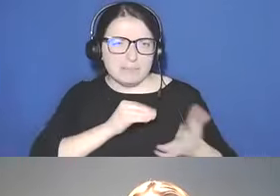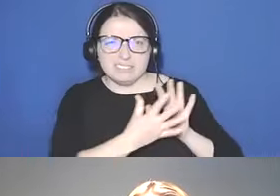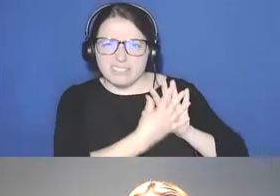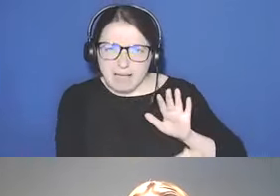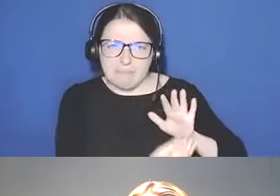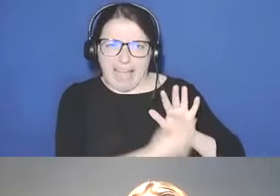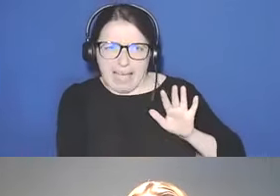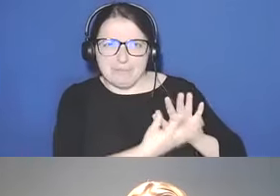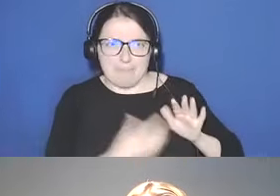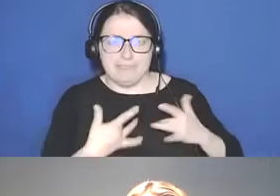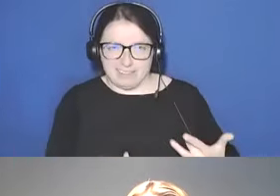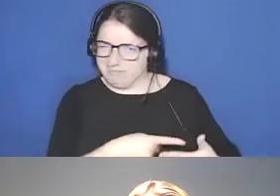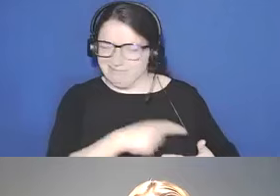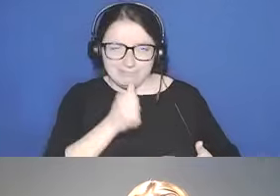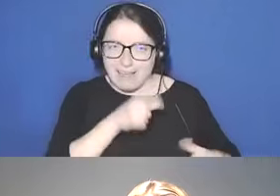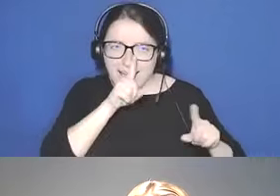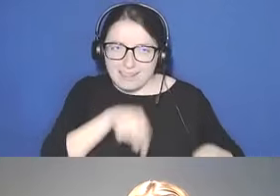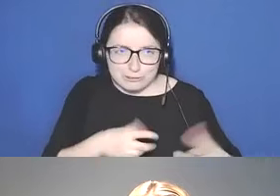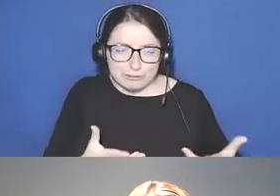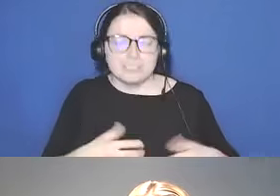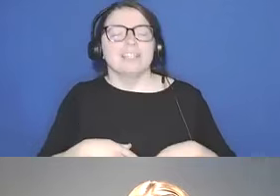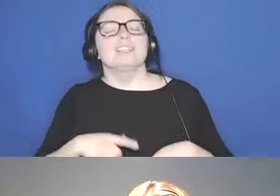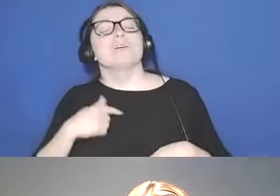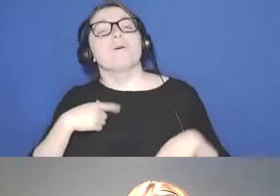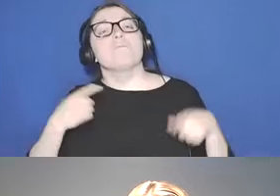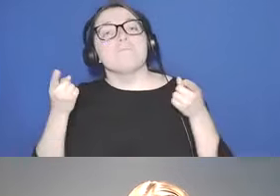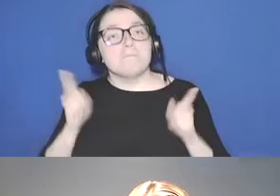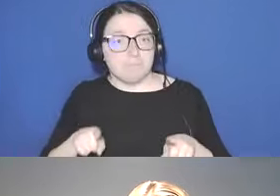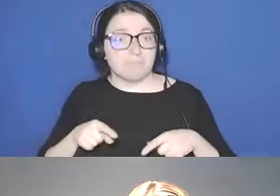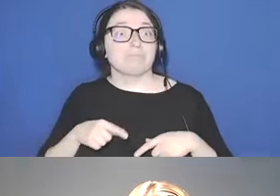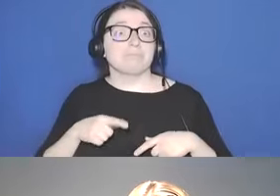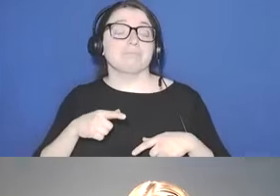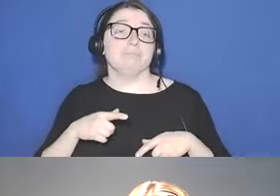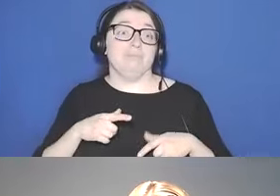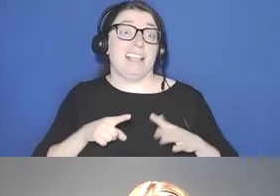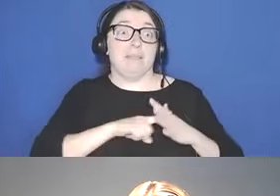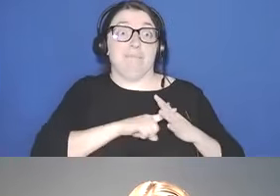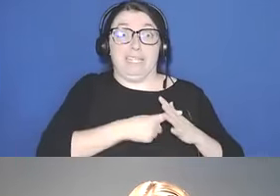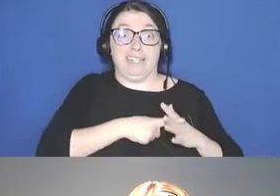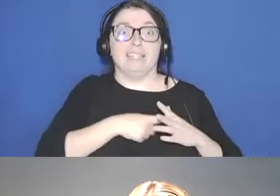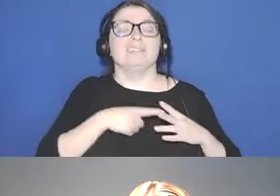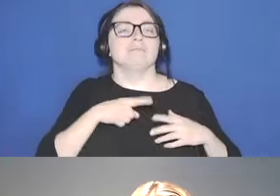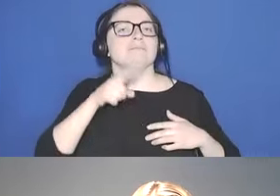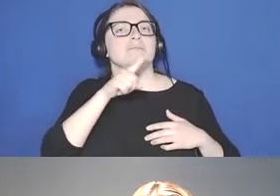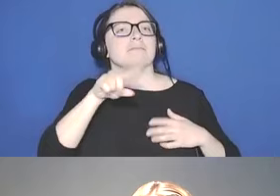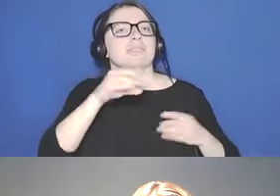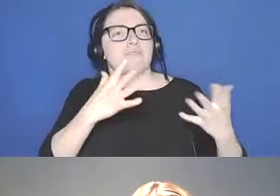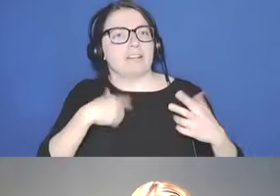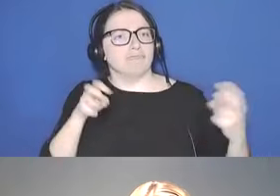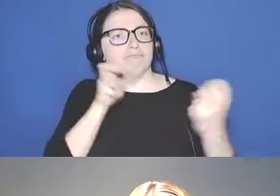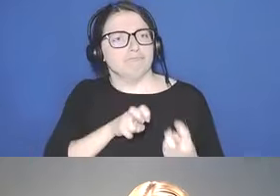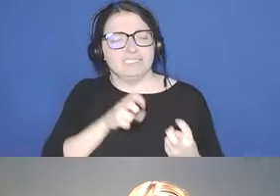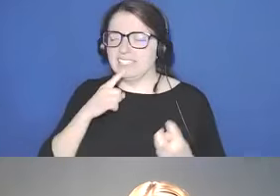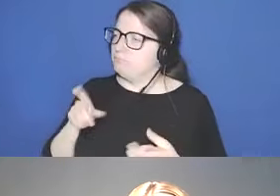sat down with me and they had asked pretty much, what are the stuff that you want to work with your child? And my thing